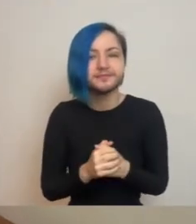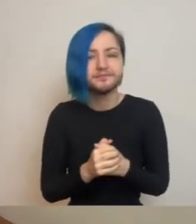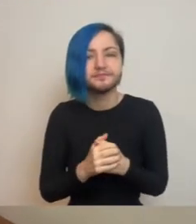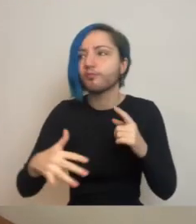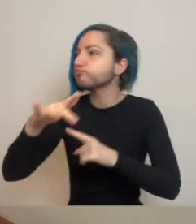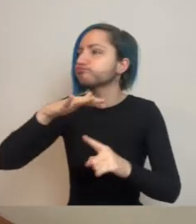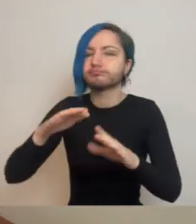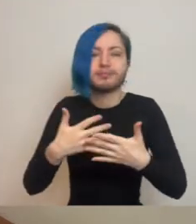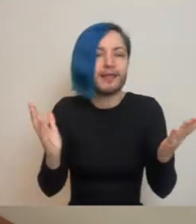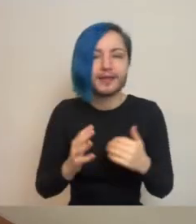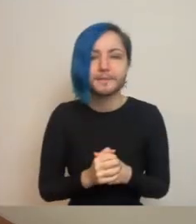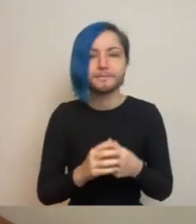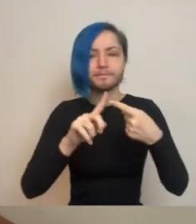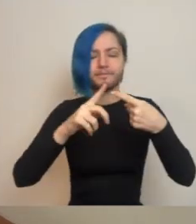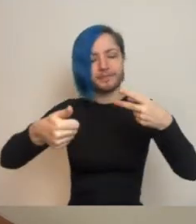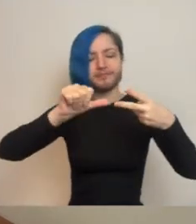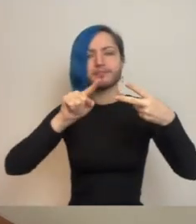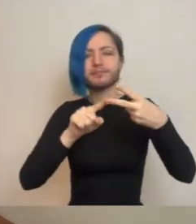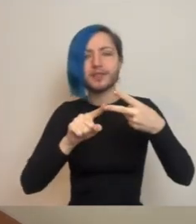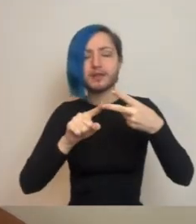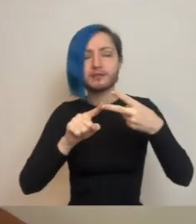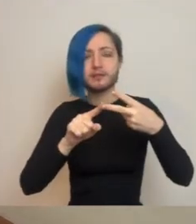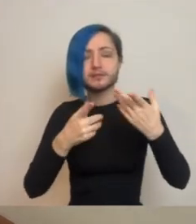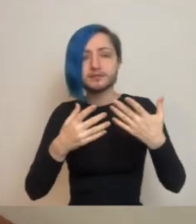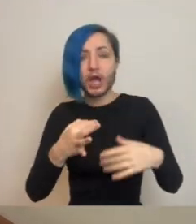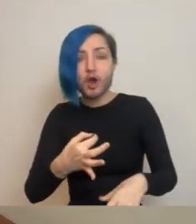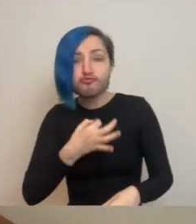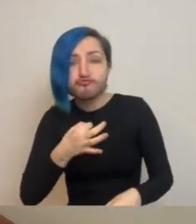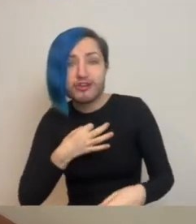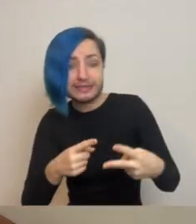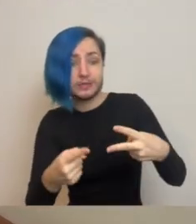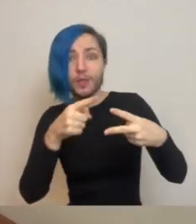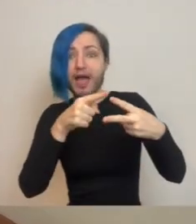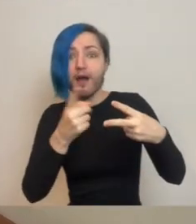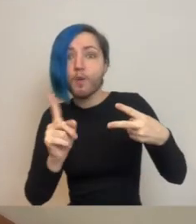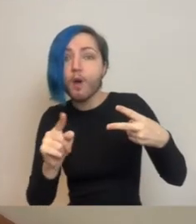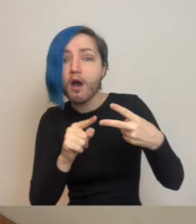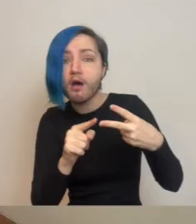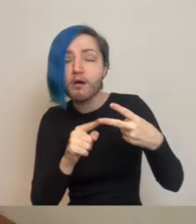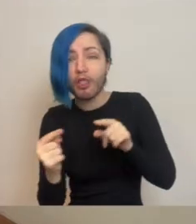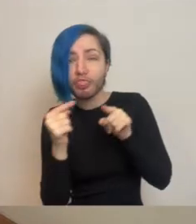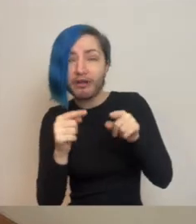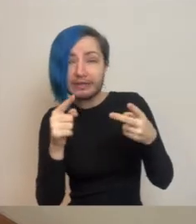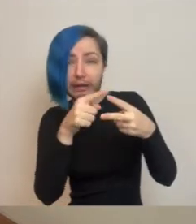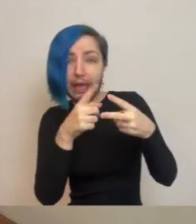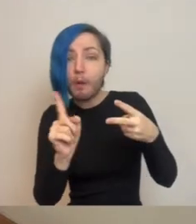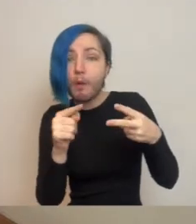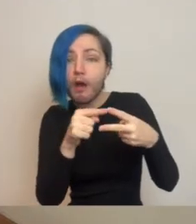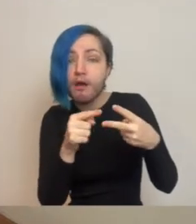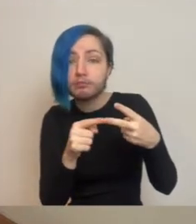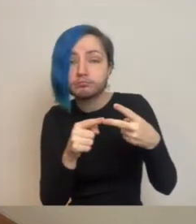want you to think about what threatens that. What do you think threatens the thing that you most love about the world? And